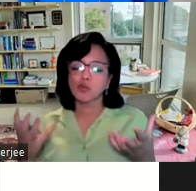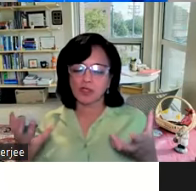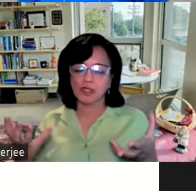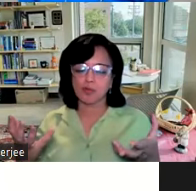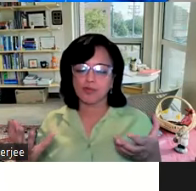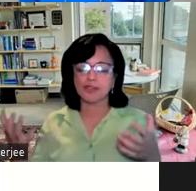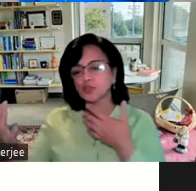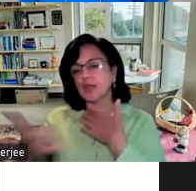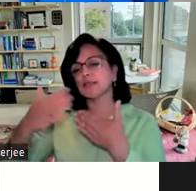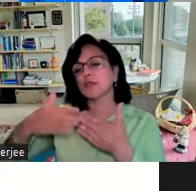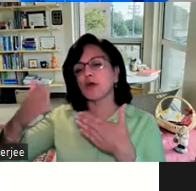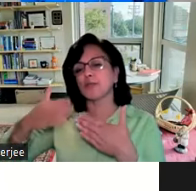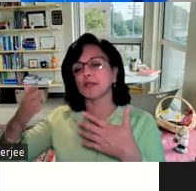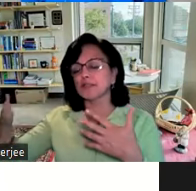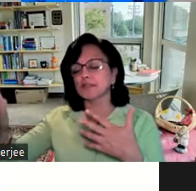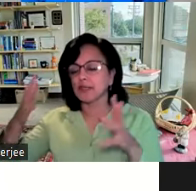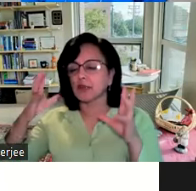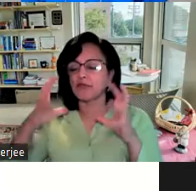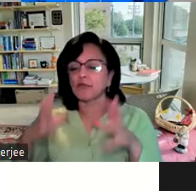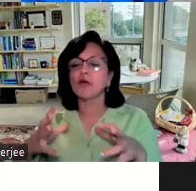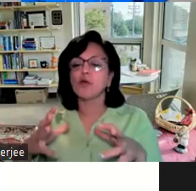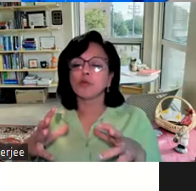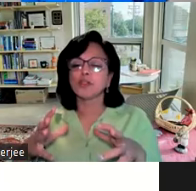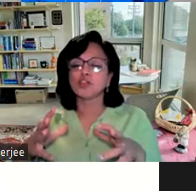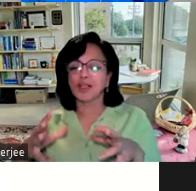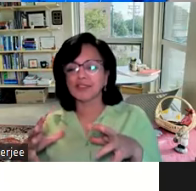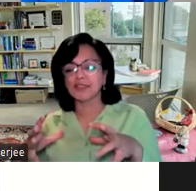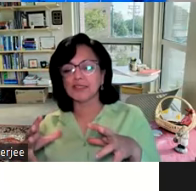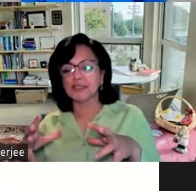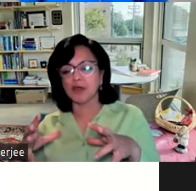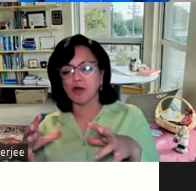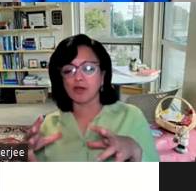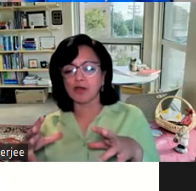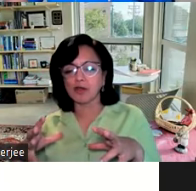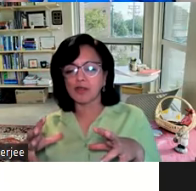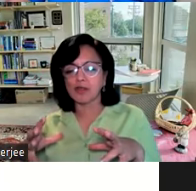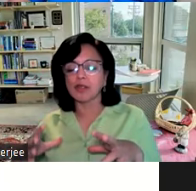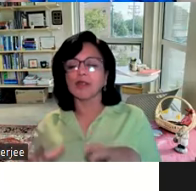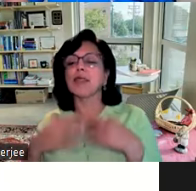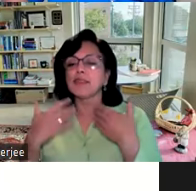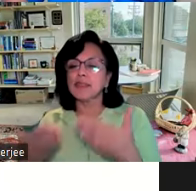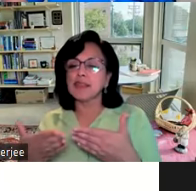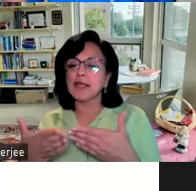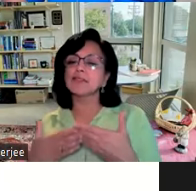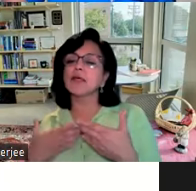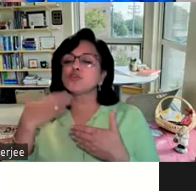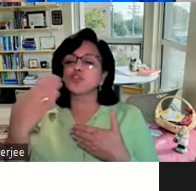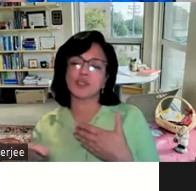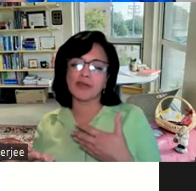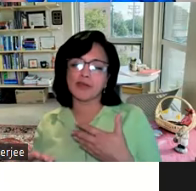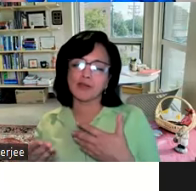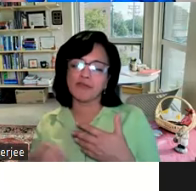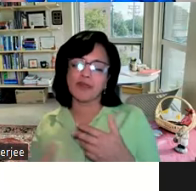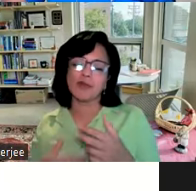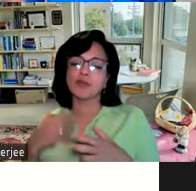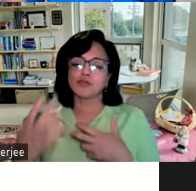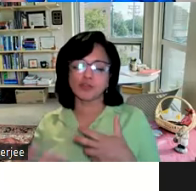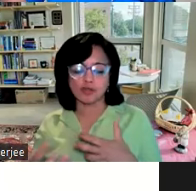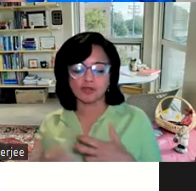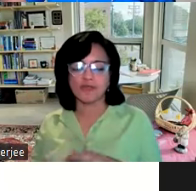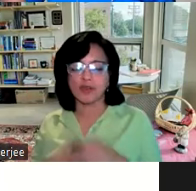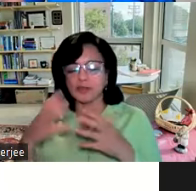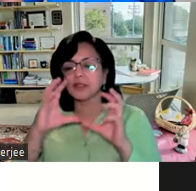is working with the child has a common understanding of what the child's needs are. And then that's how you share it with the family,